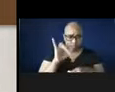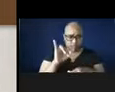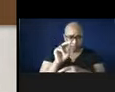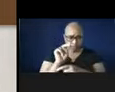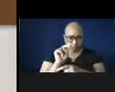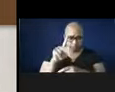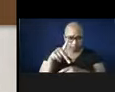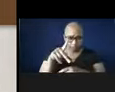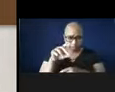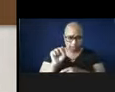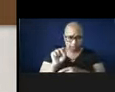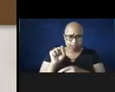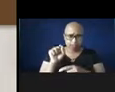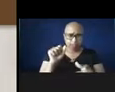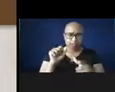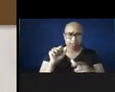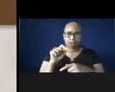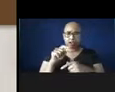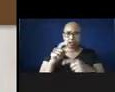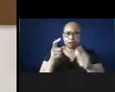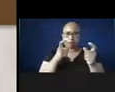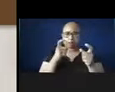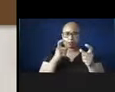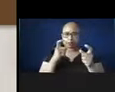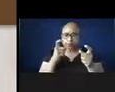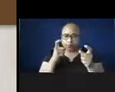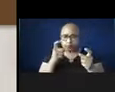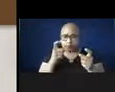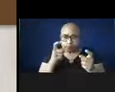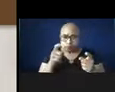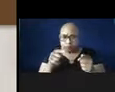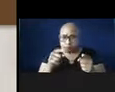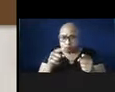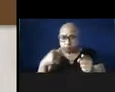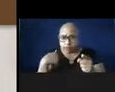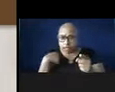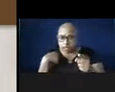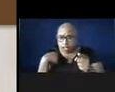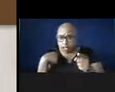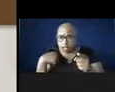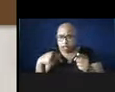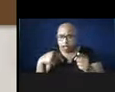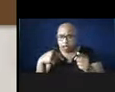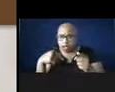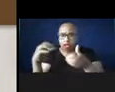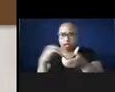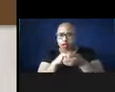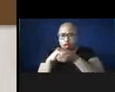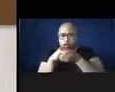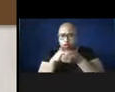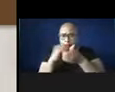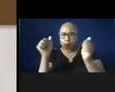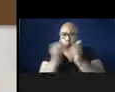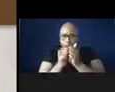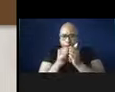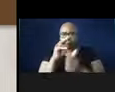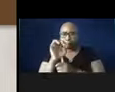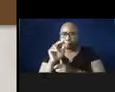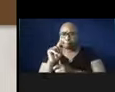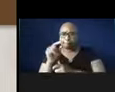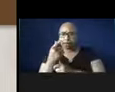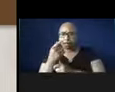2018, we entered into a cooperative agreement with Montgomery County, which assigns